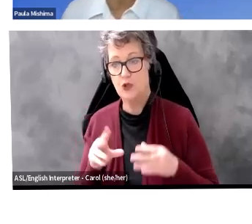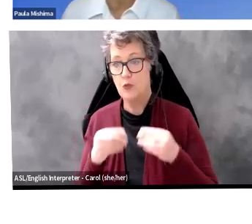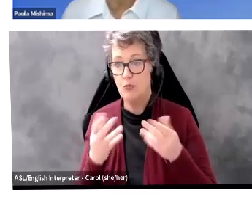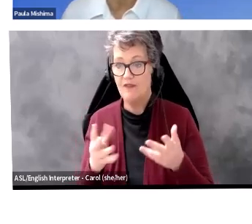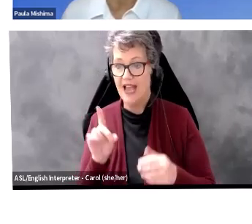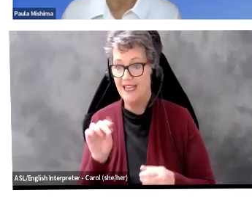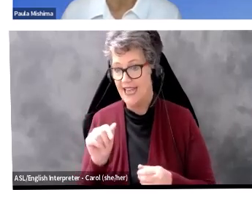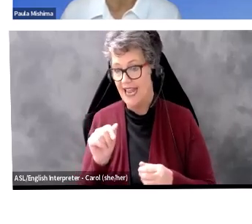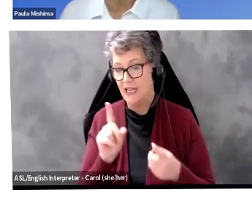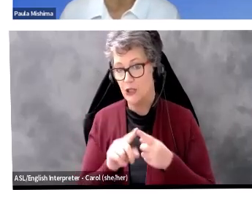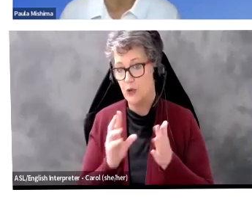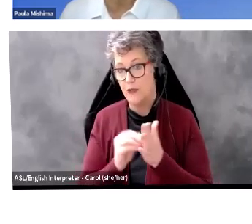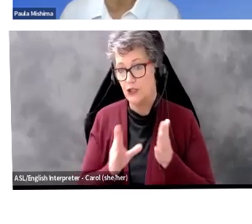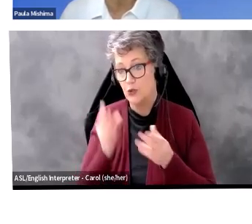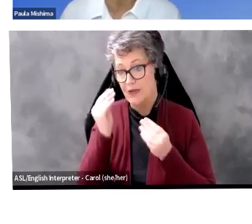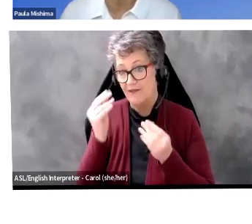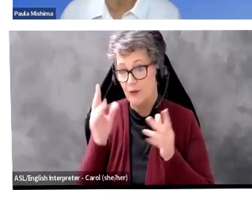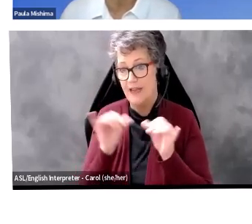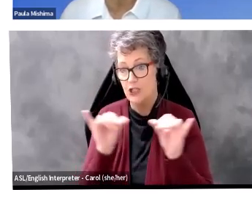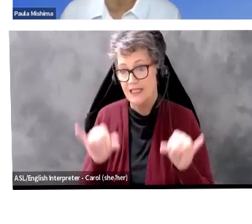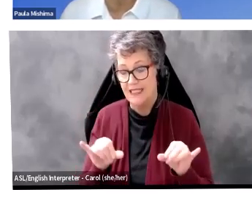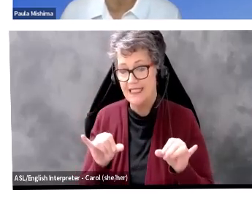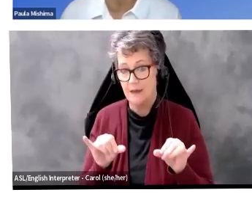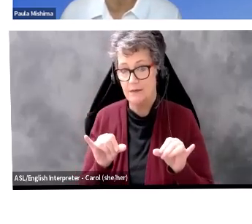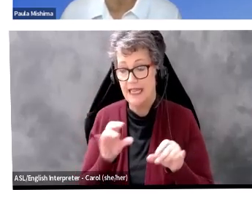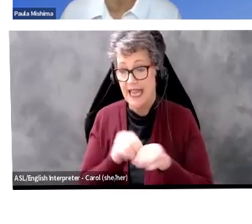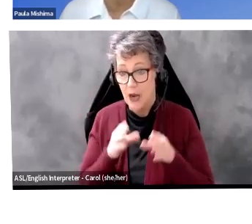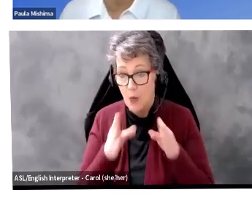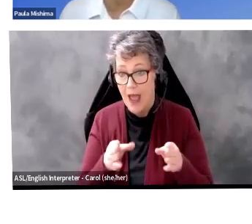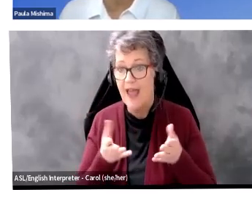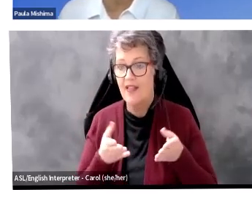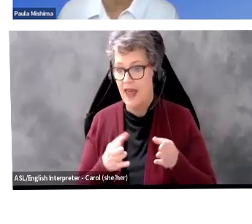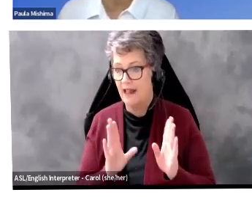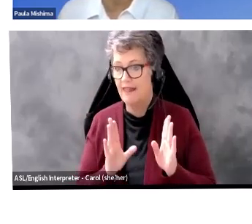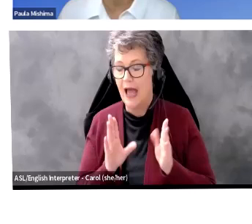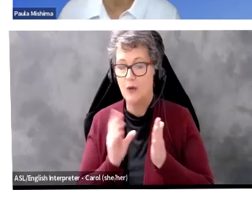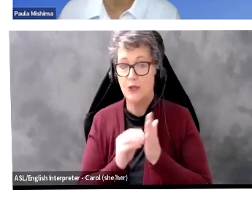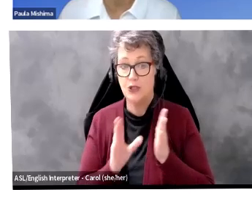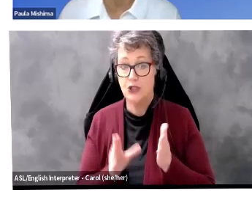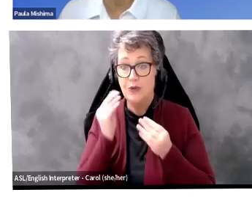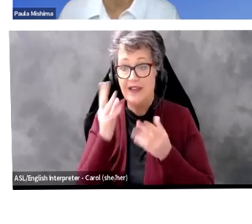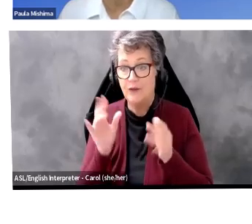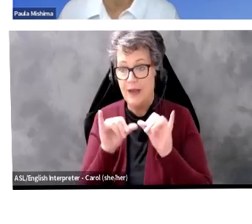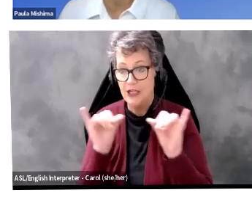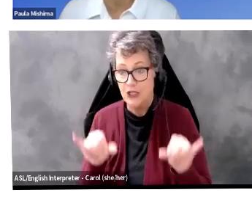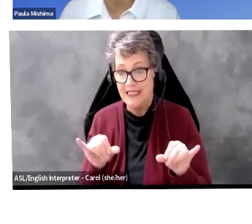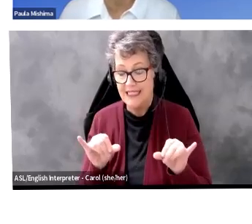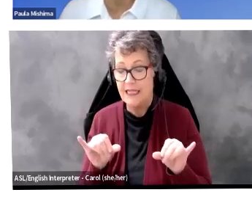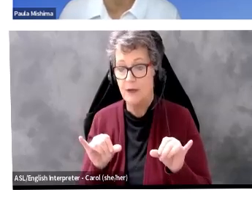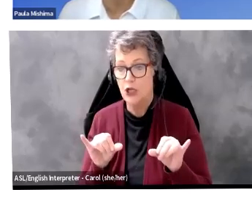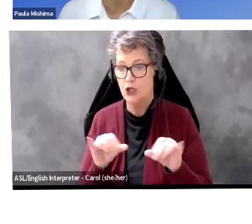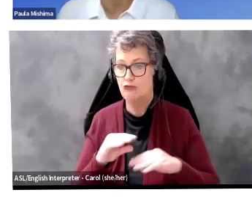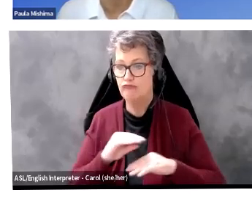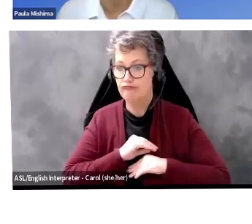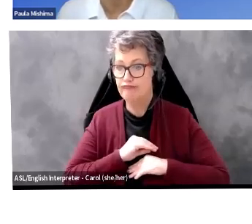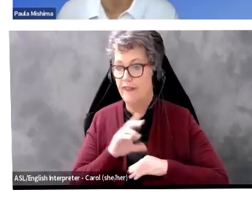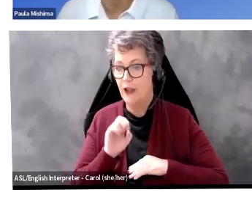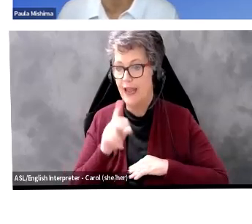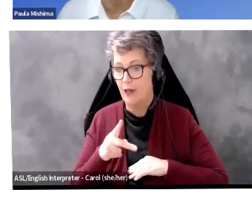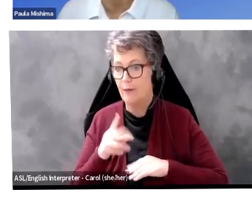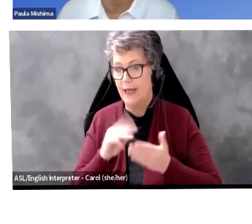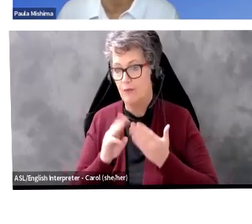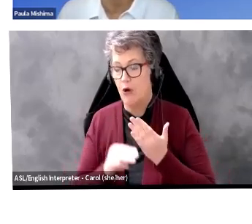provide data to the student information systems in a manner that allows the student information systems to fulfill their ELP